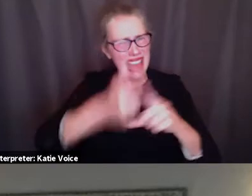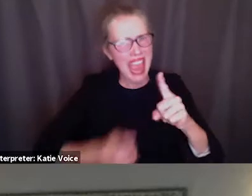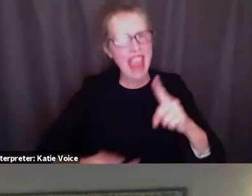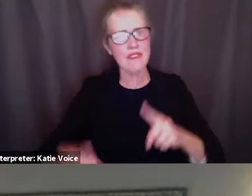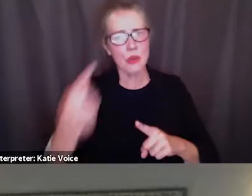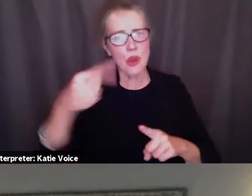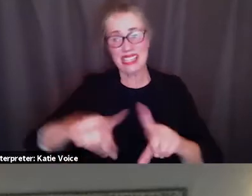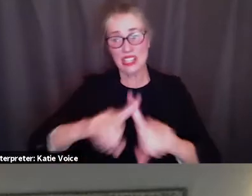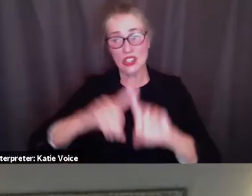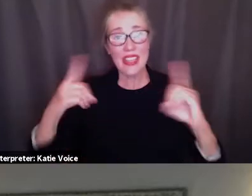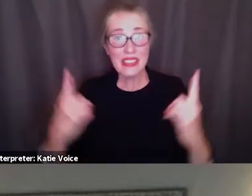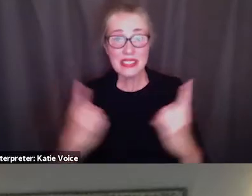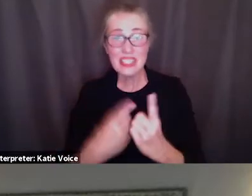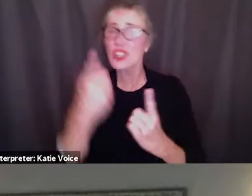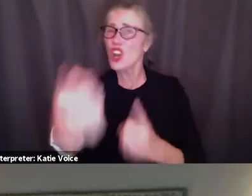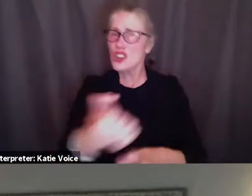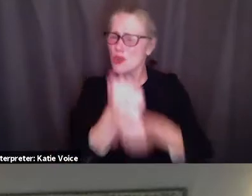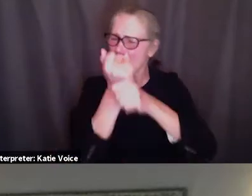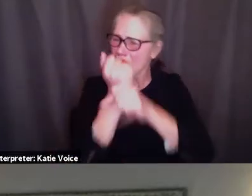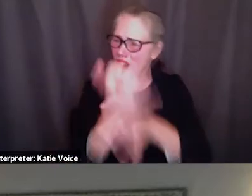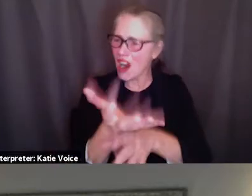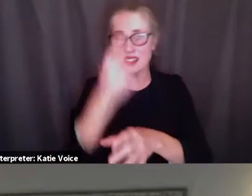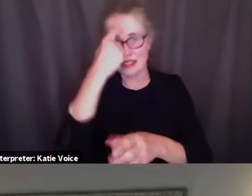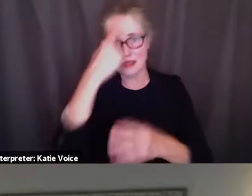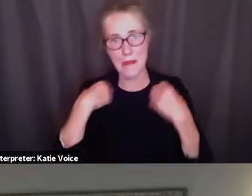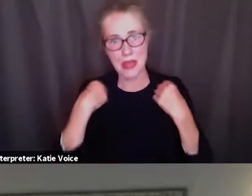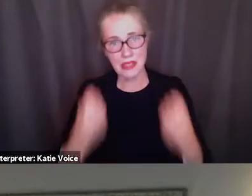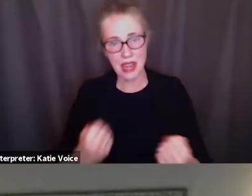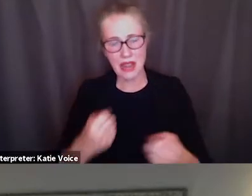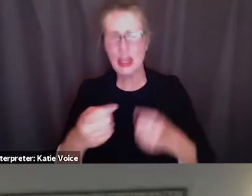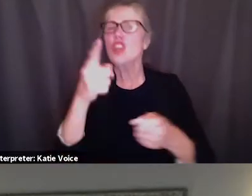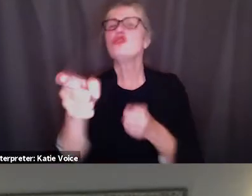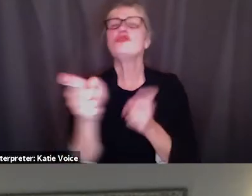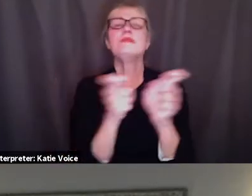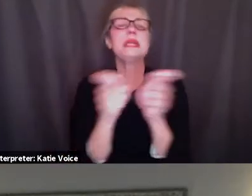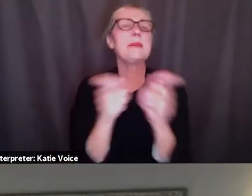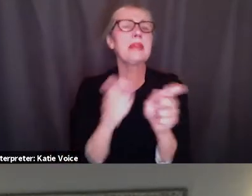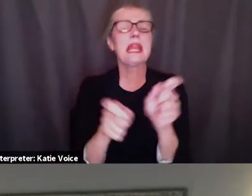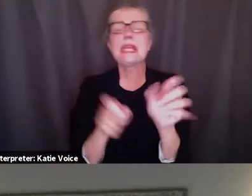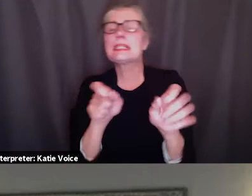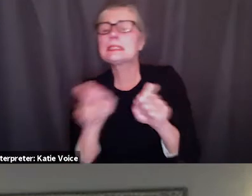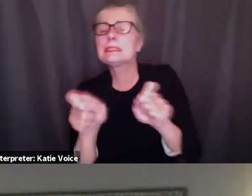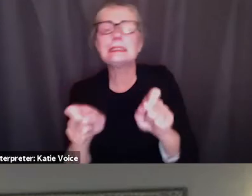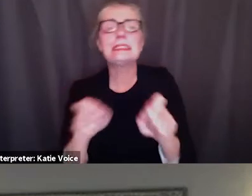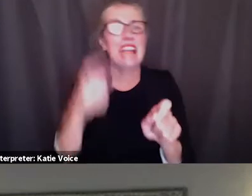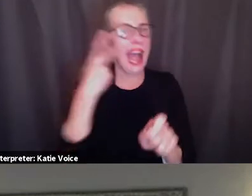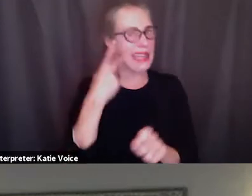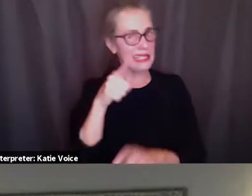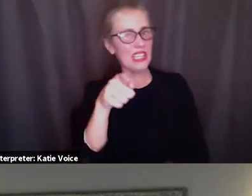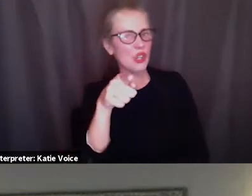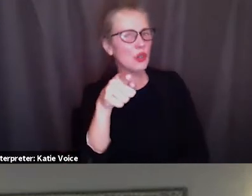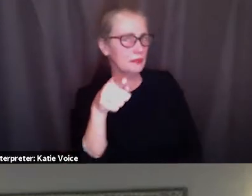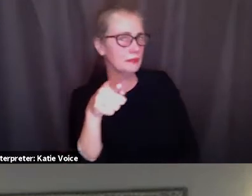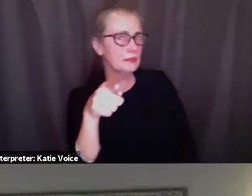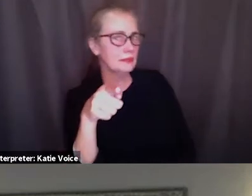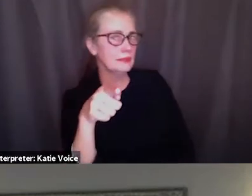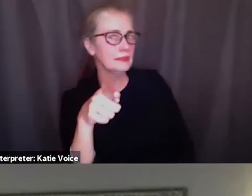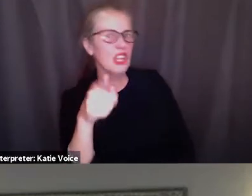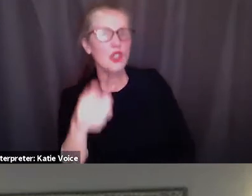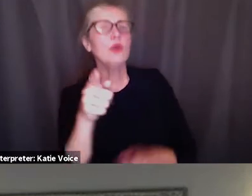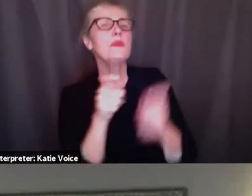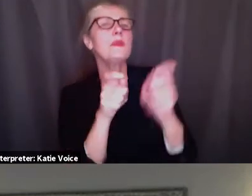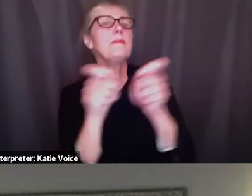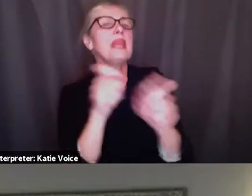this district. The manipulative strategies that you guys are using, I see you. I see them.